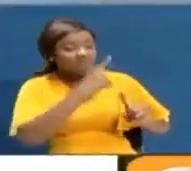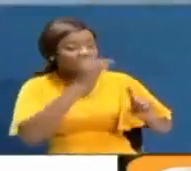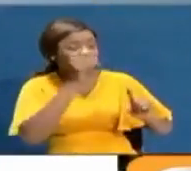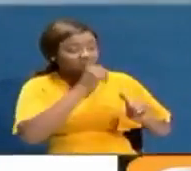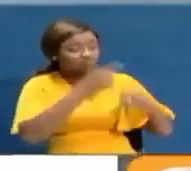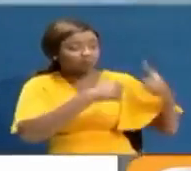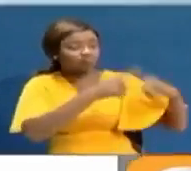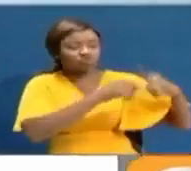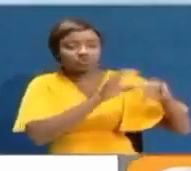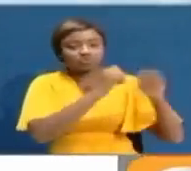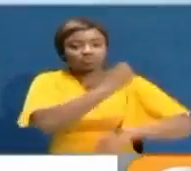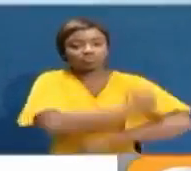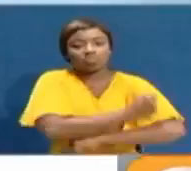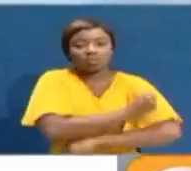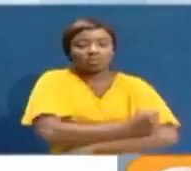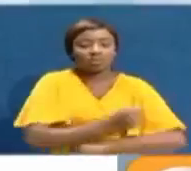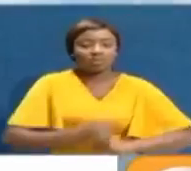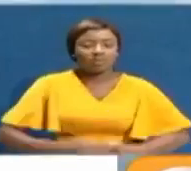fast.